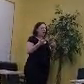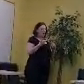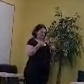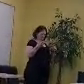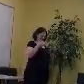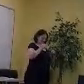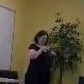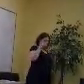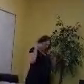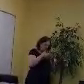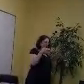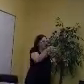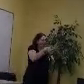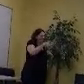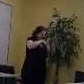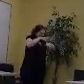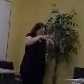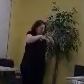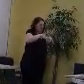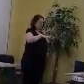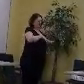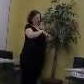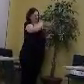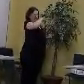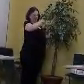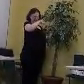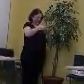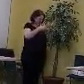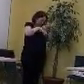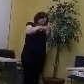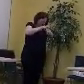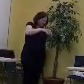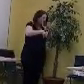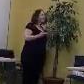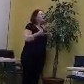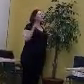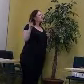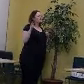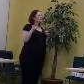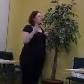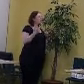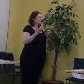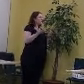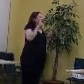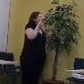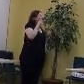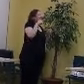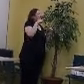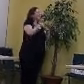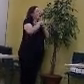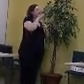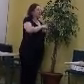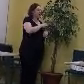office. OK? So I won't hear the postman count. His new trick is he tells me the